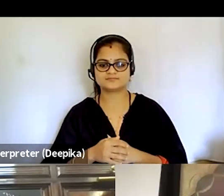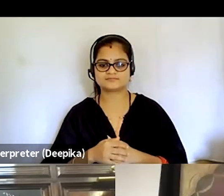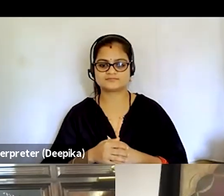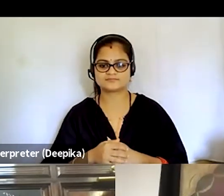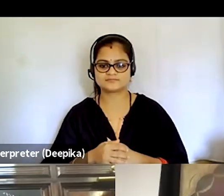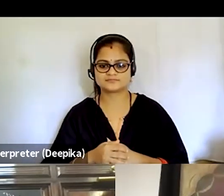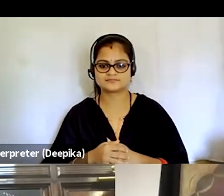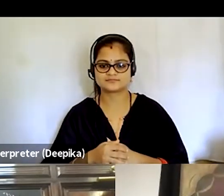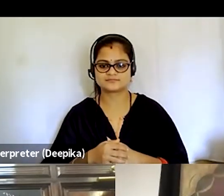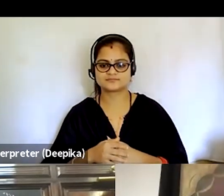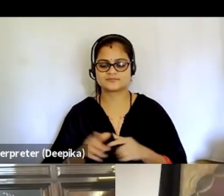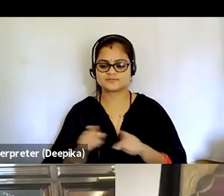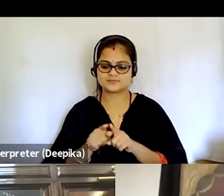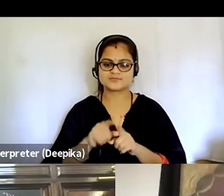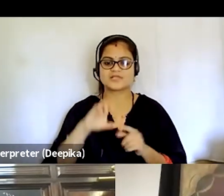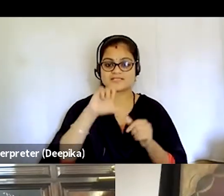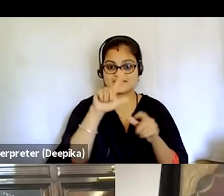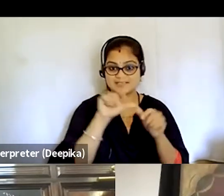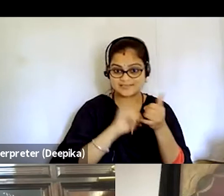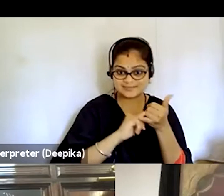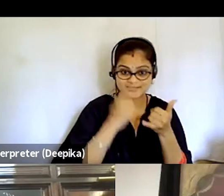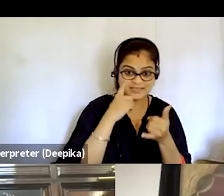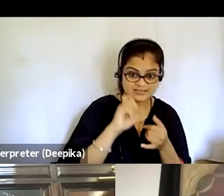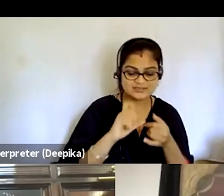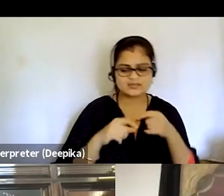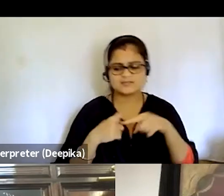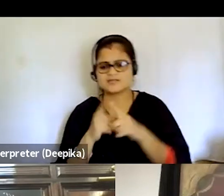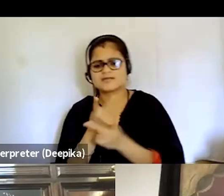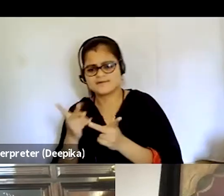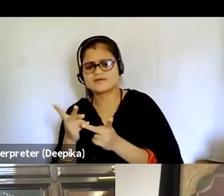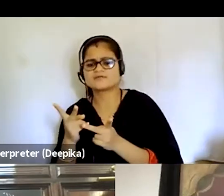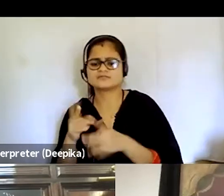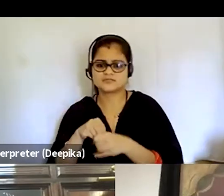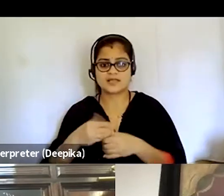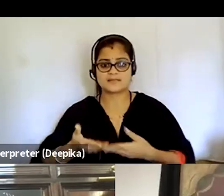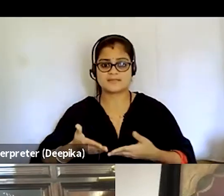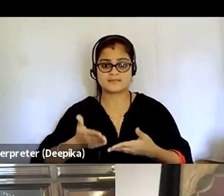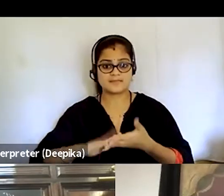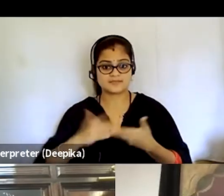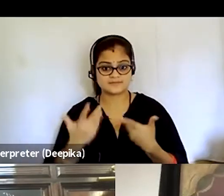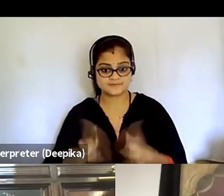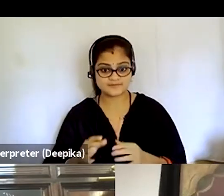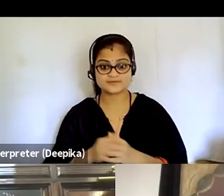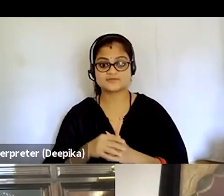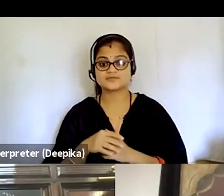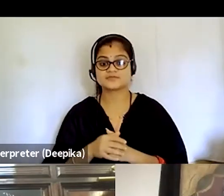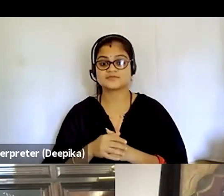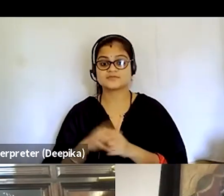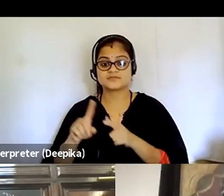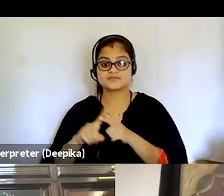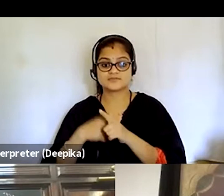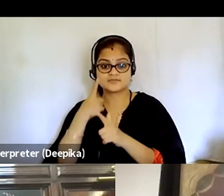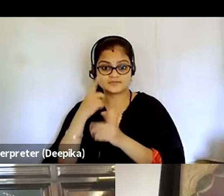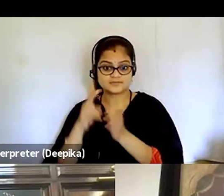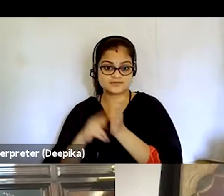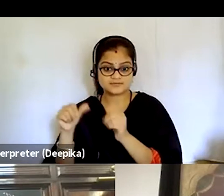both classical and otherwise. But got married, and Gina was in Bangalore